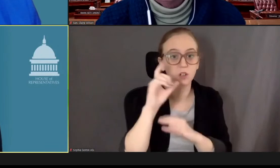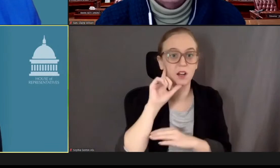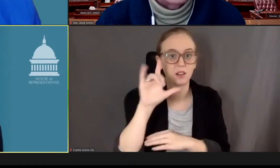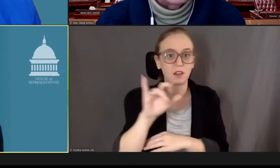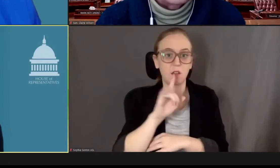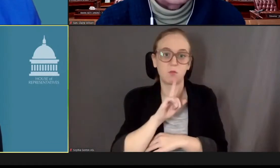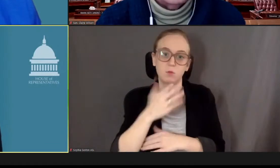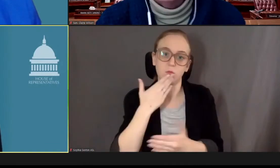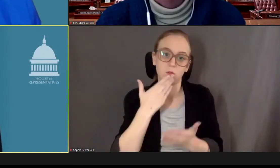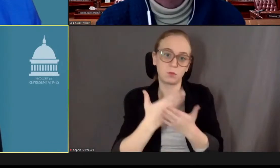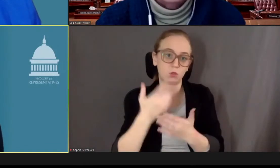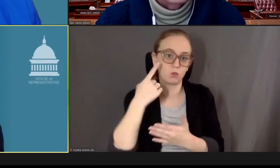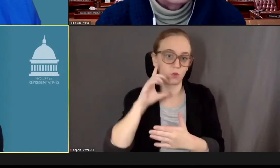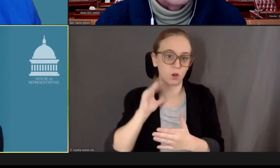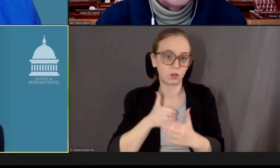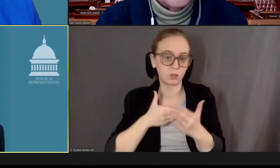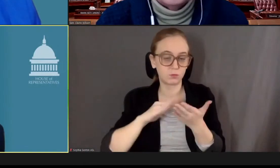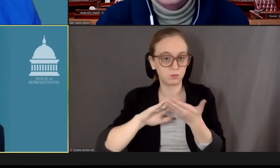to seeing that in our high schools.